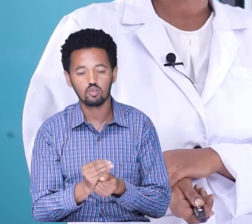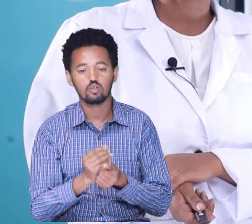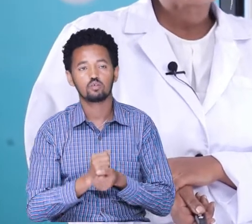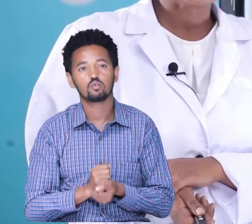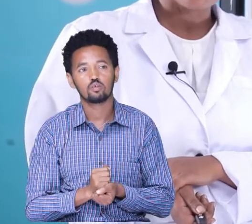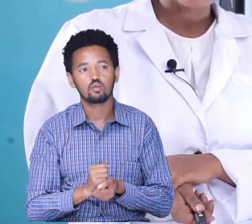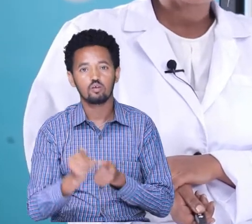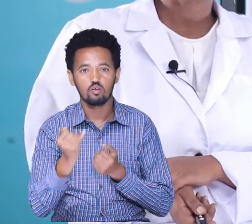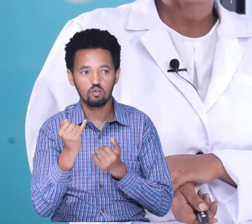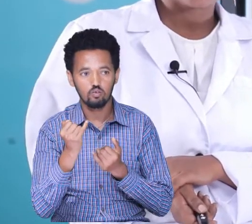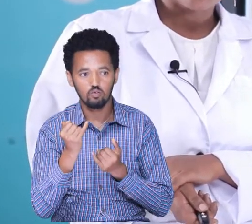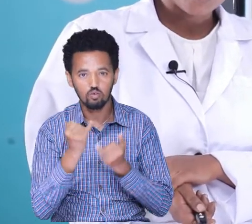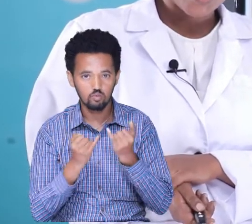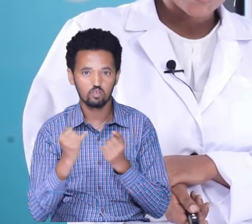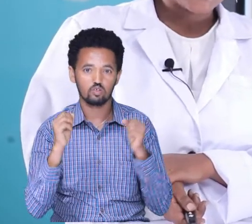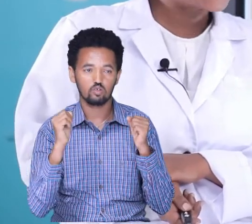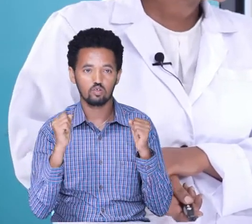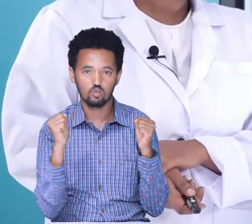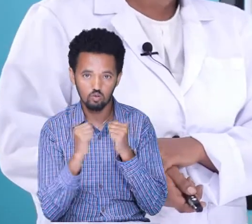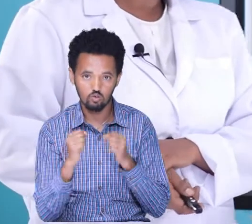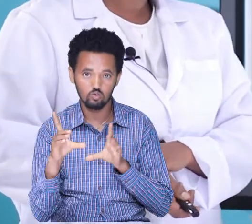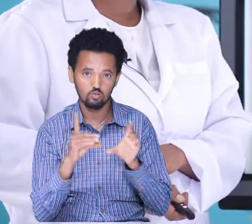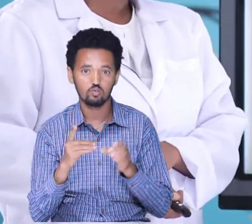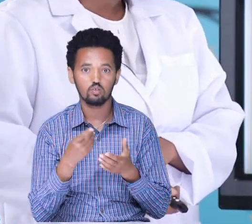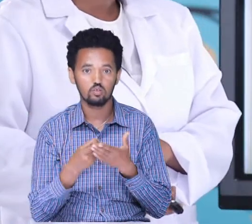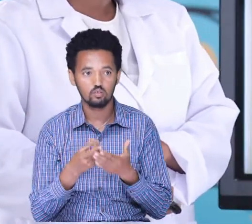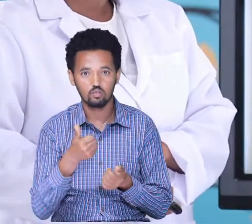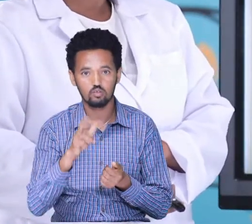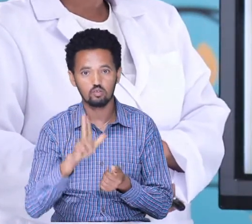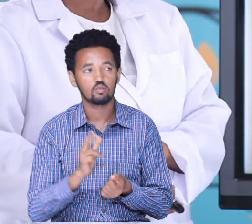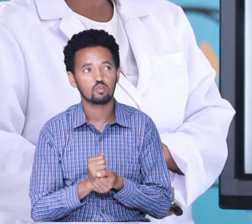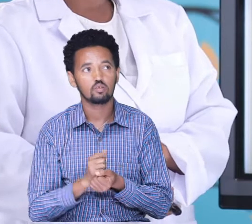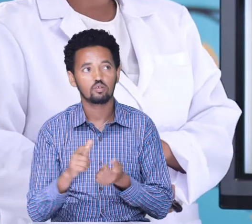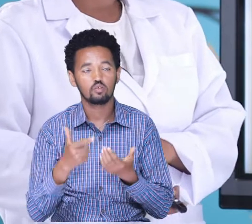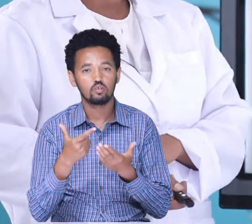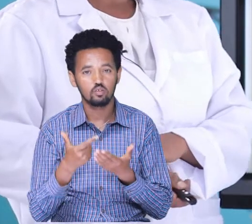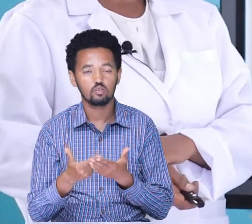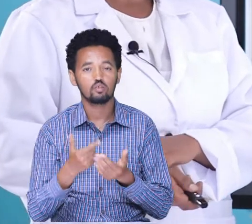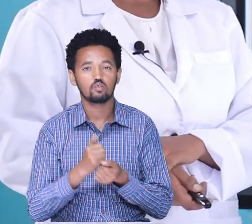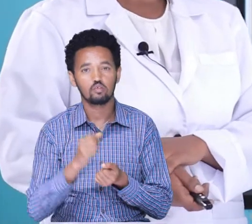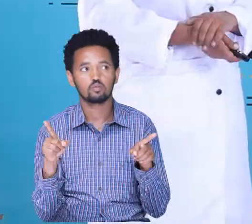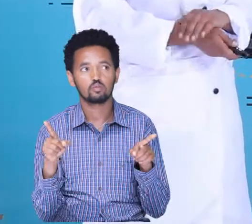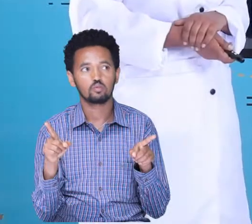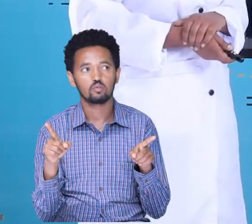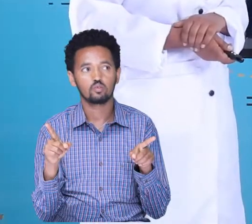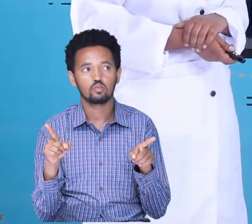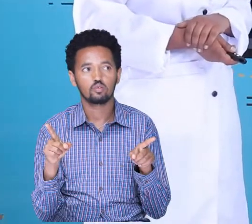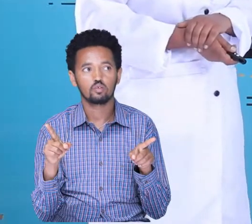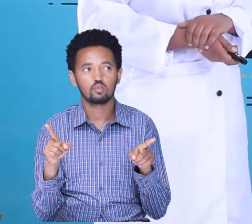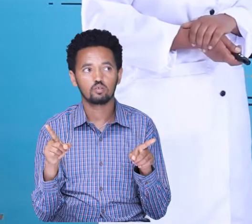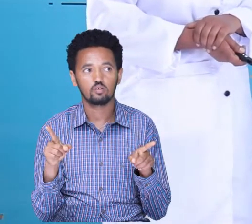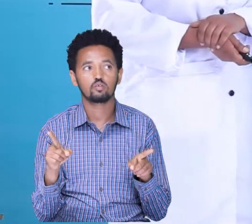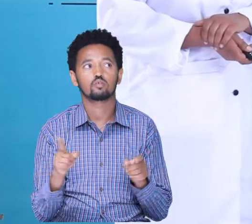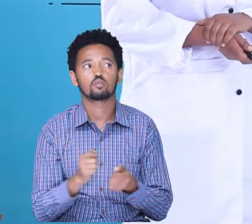and formation of coal formed during this era. And we see the relief structure of Africa. Africa